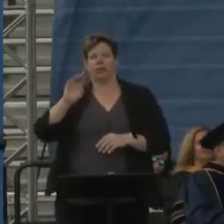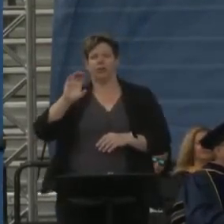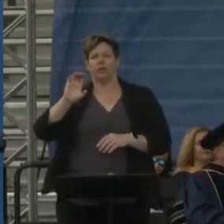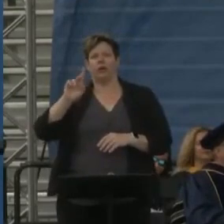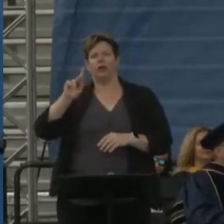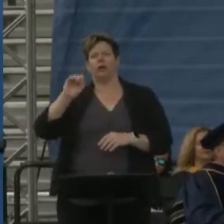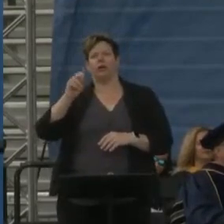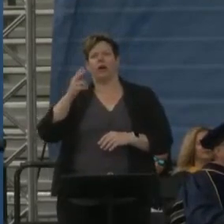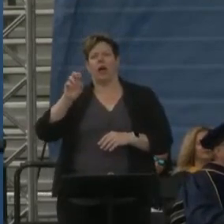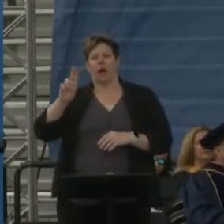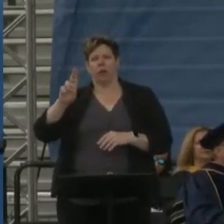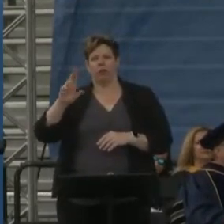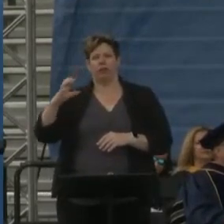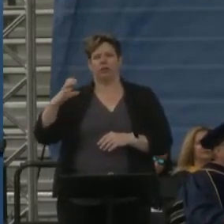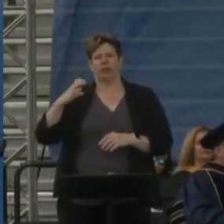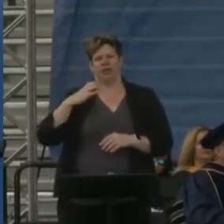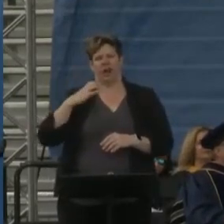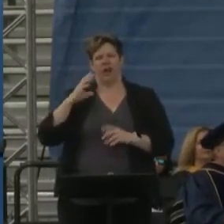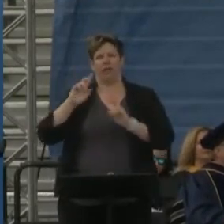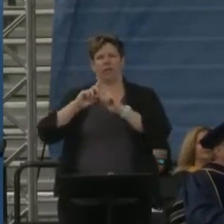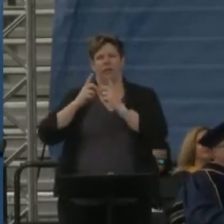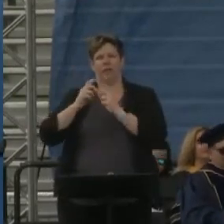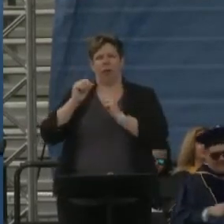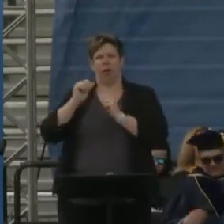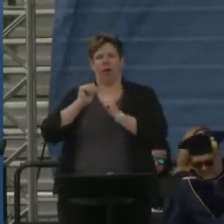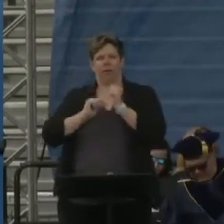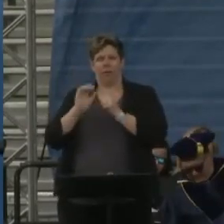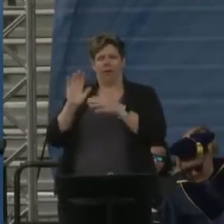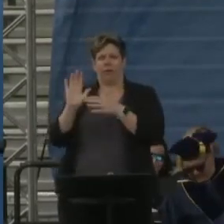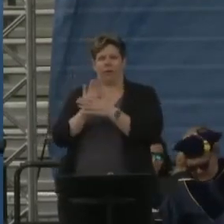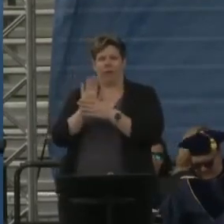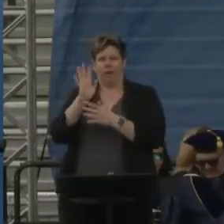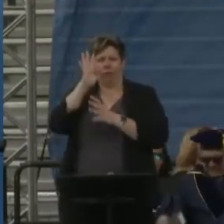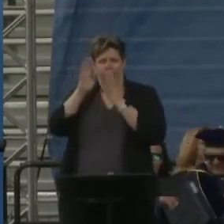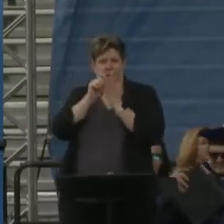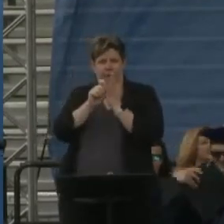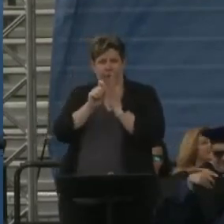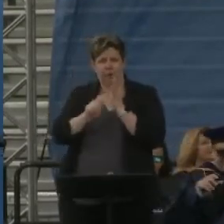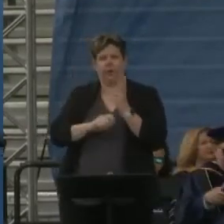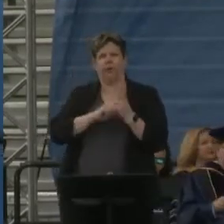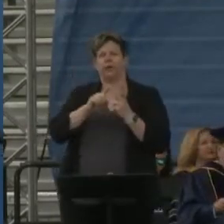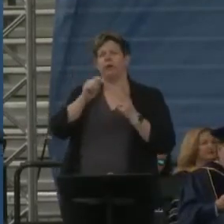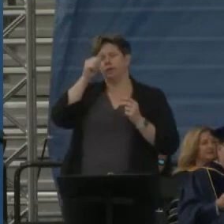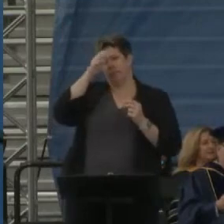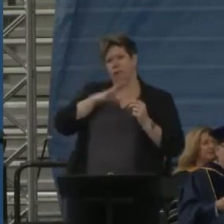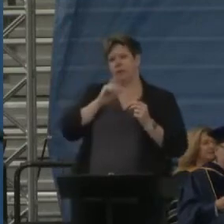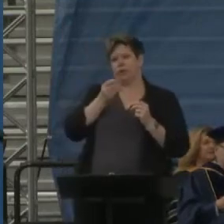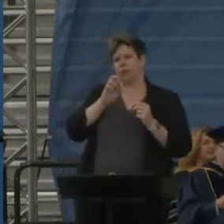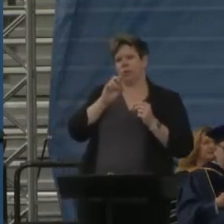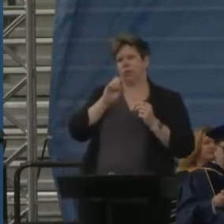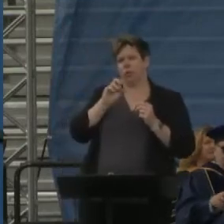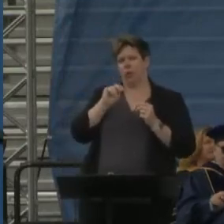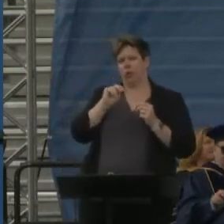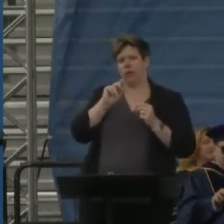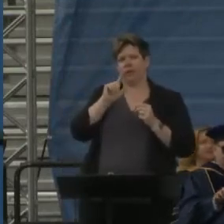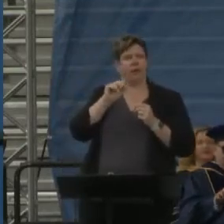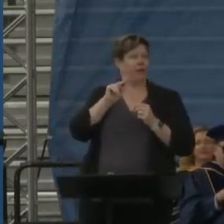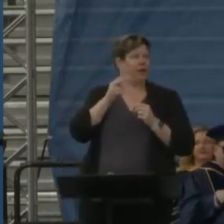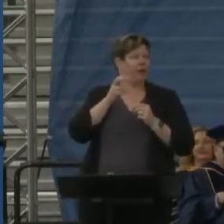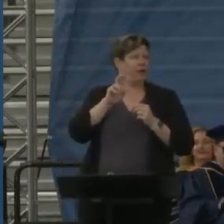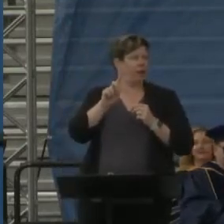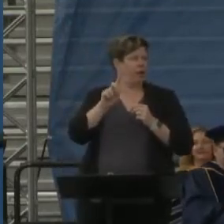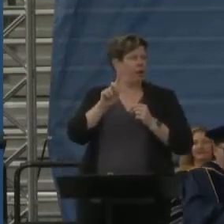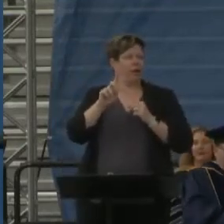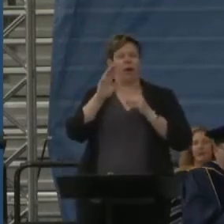Department of Theater, Film, and Creative Writing. Mr. Gordon Reinhardt, Professor in the